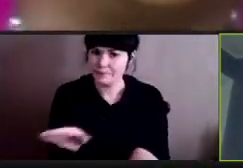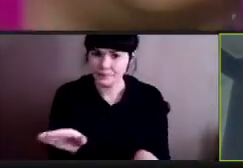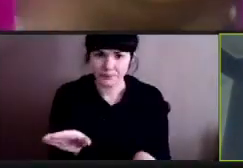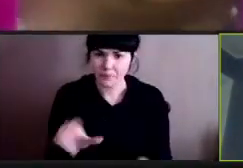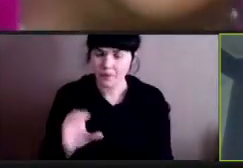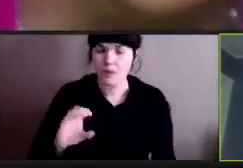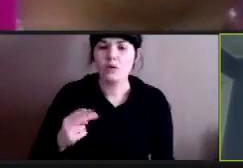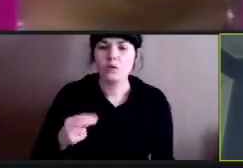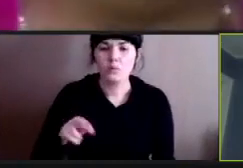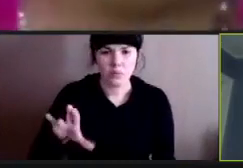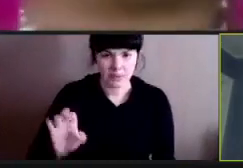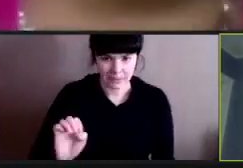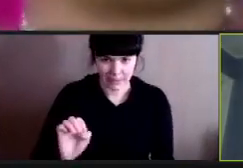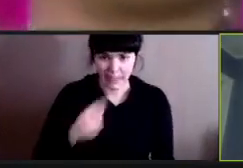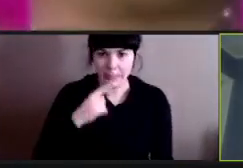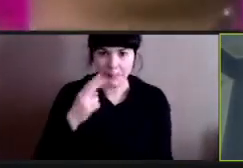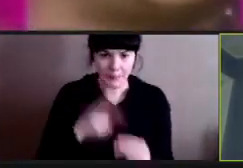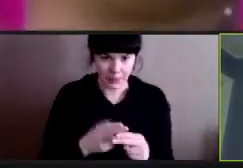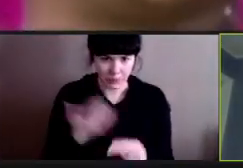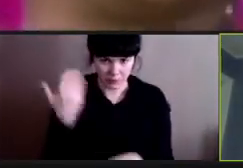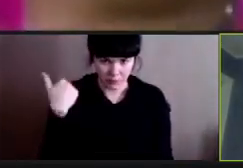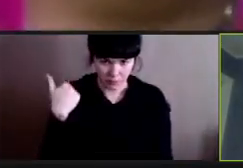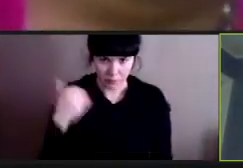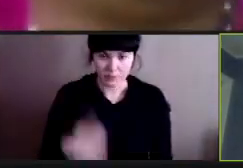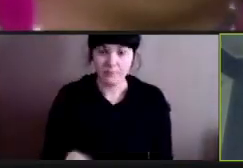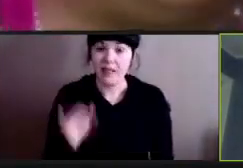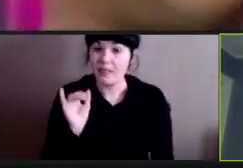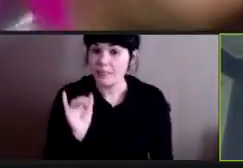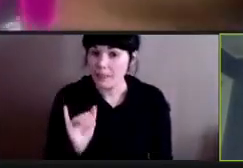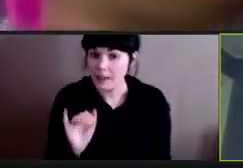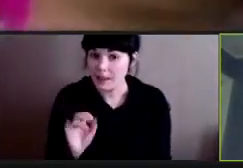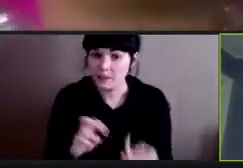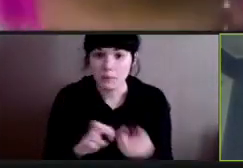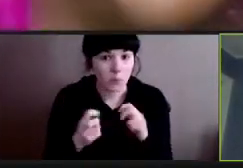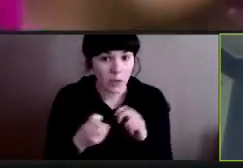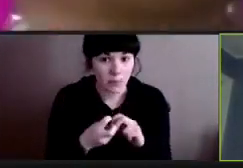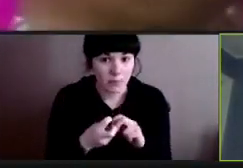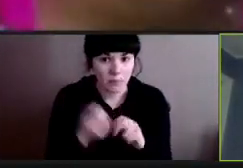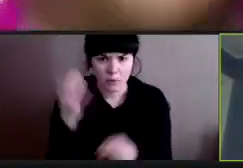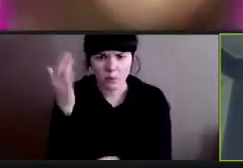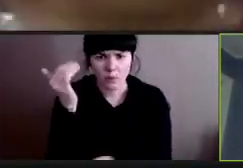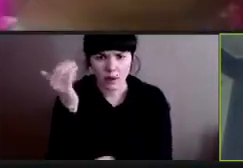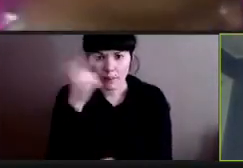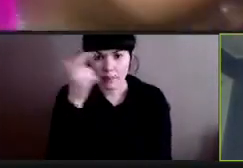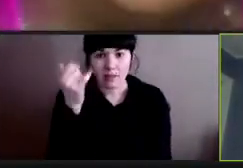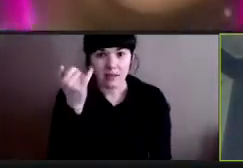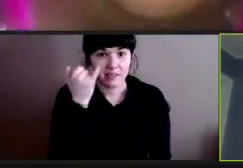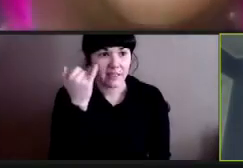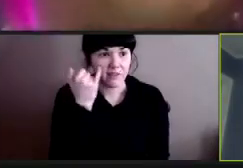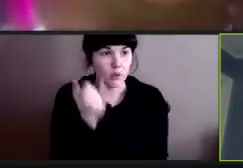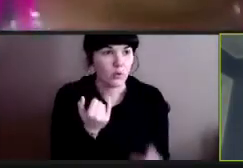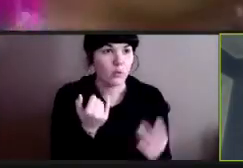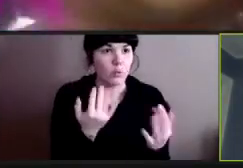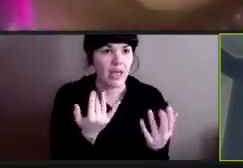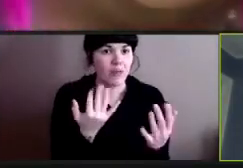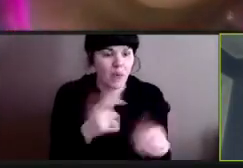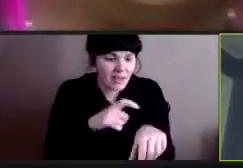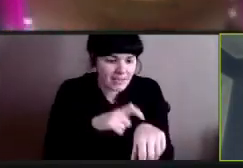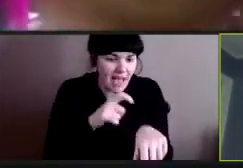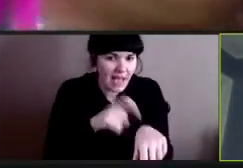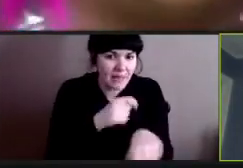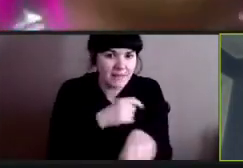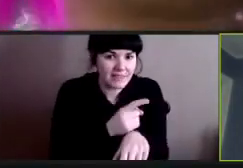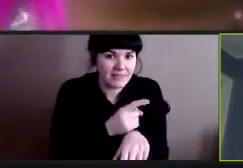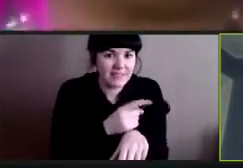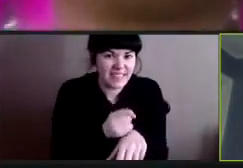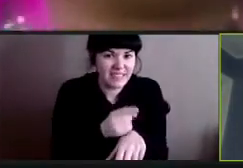running with it ever since. The problem with that is, if you wait down to the last minute to give somebody a bunch of money,